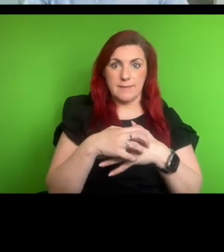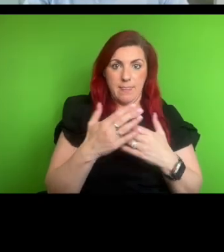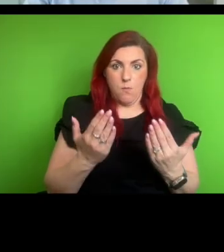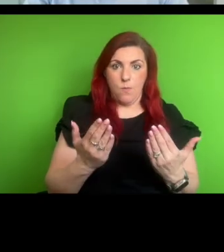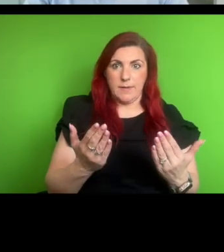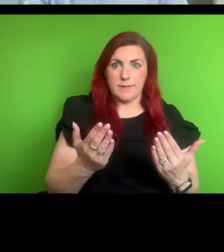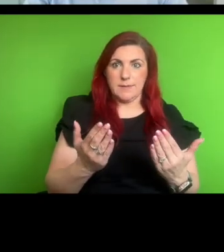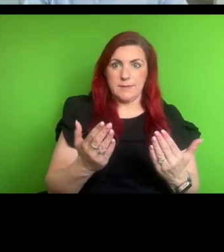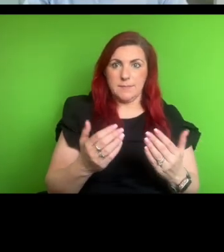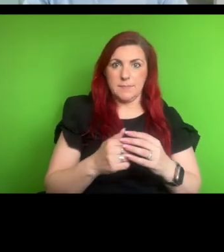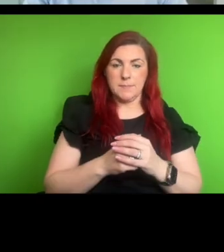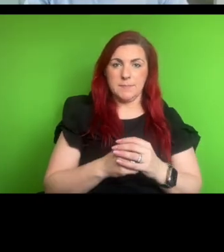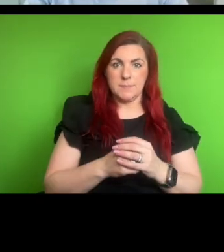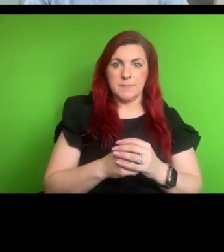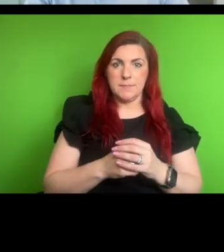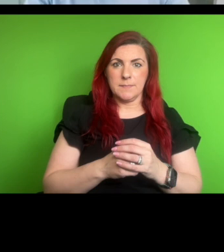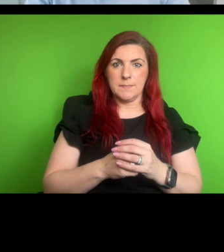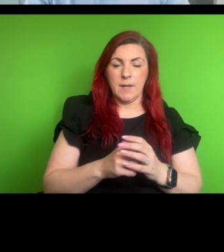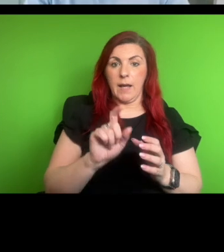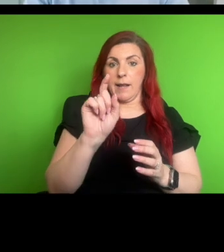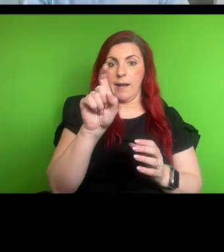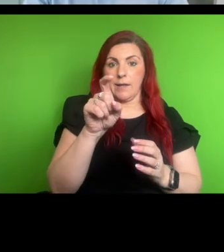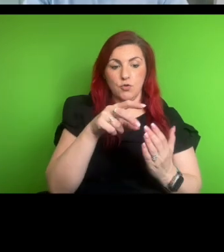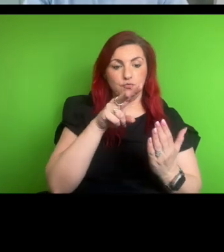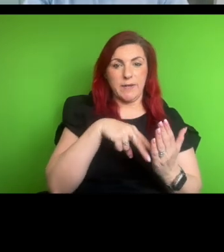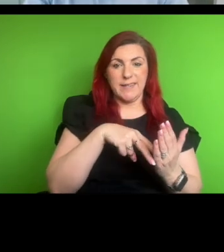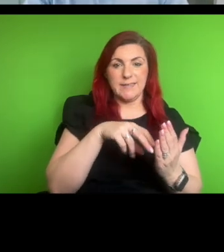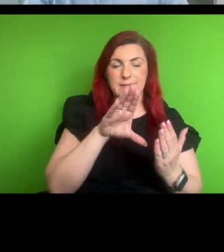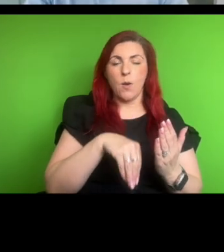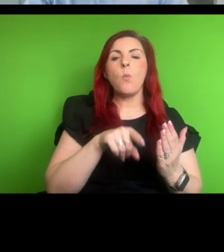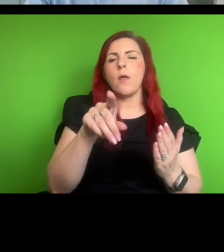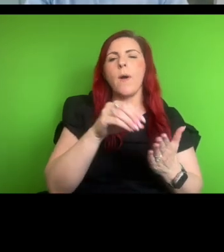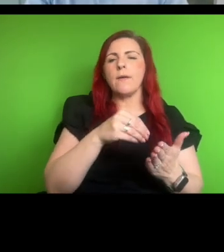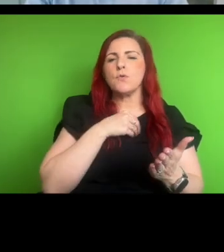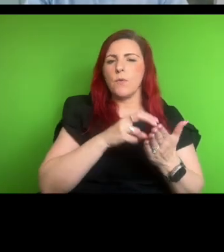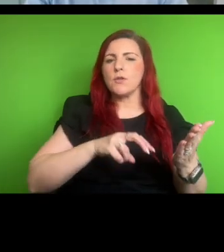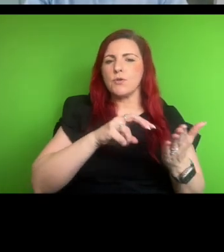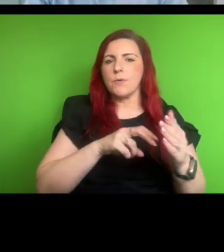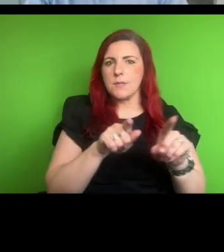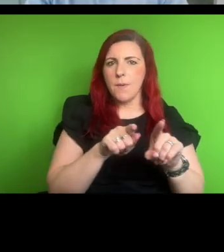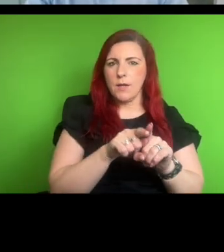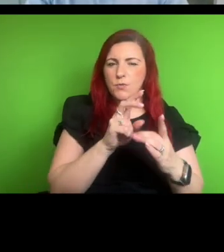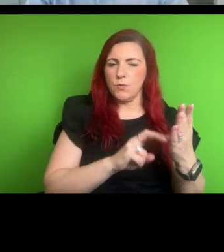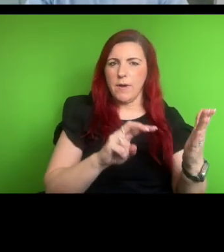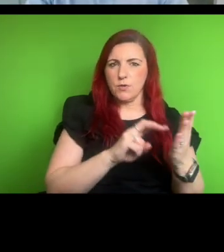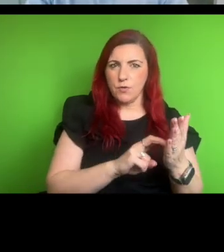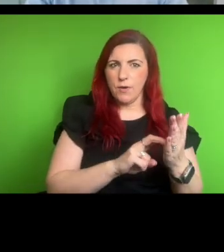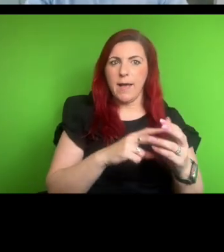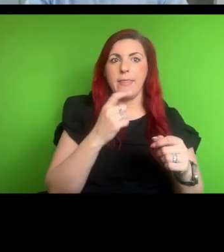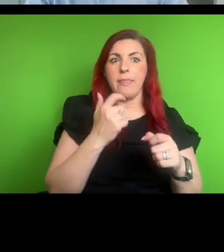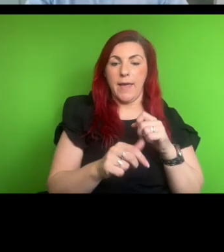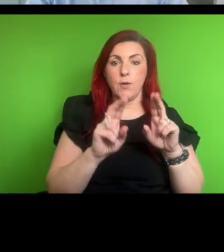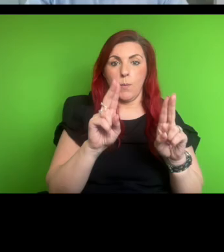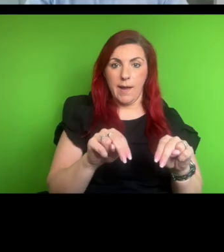where you can download, or sorry, you will have to register on the site, and then you can